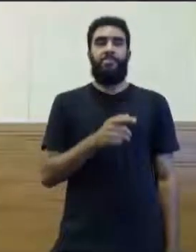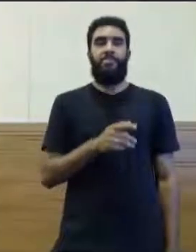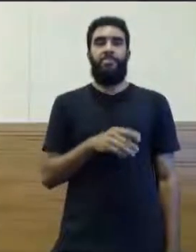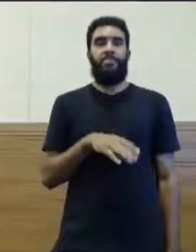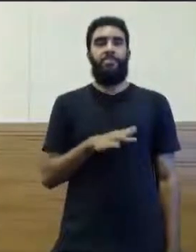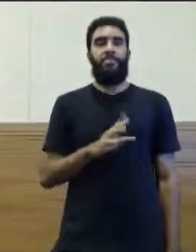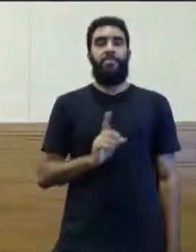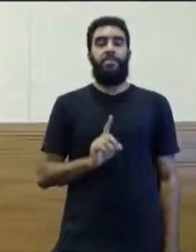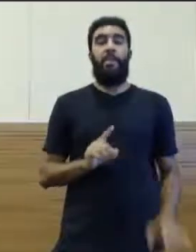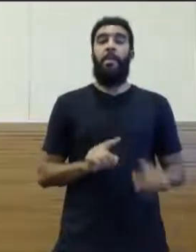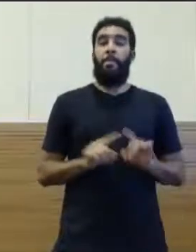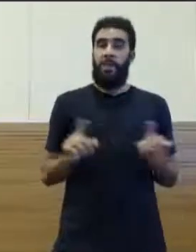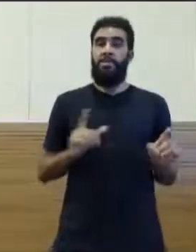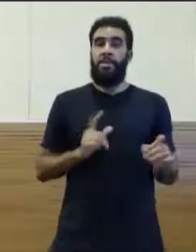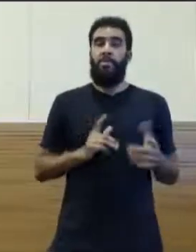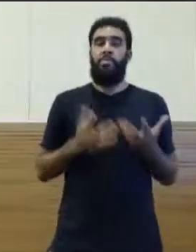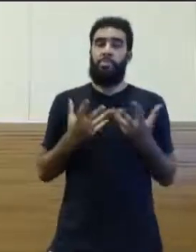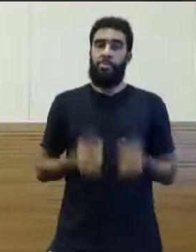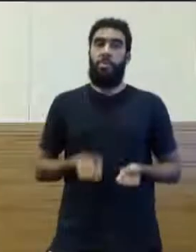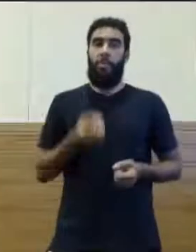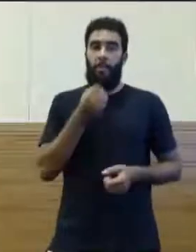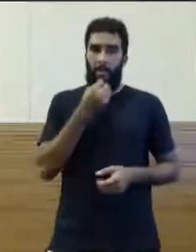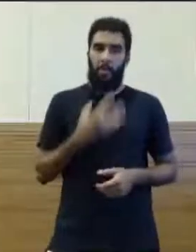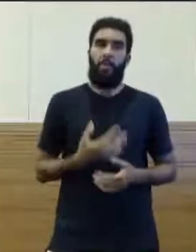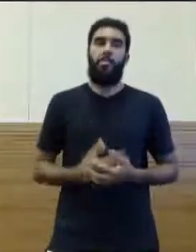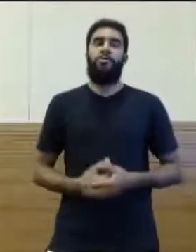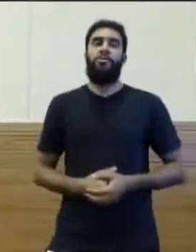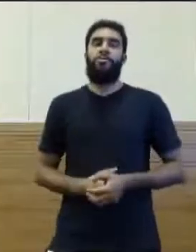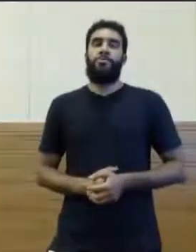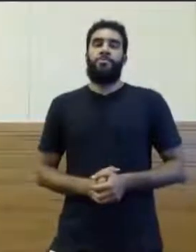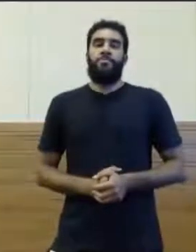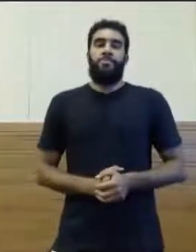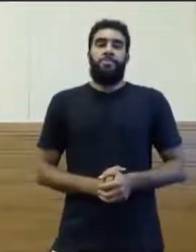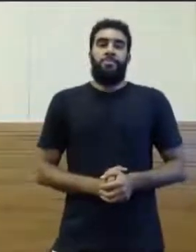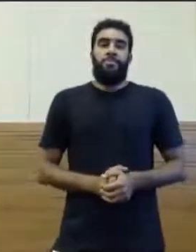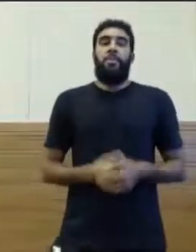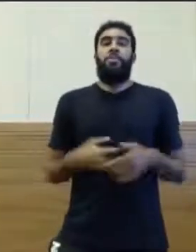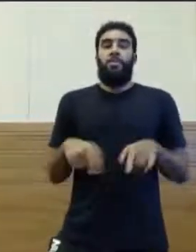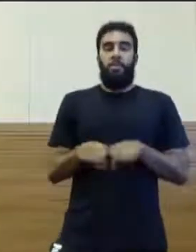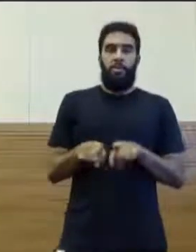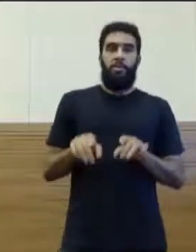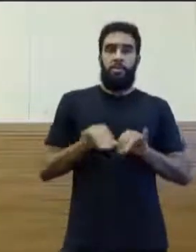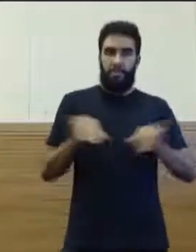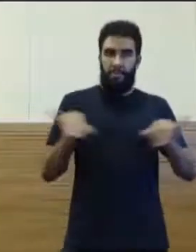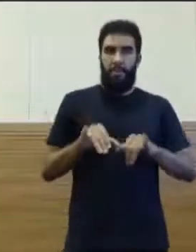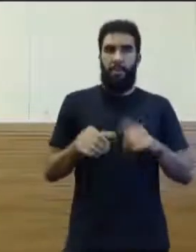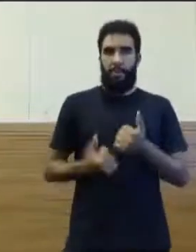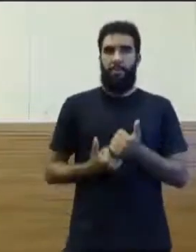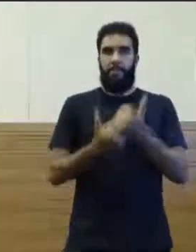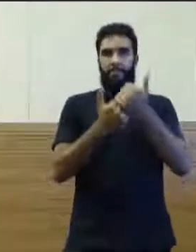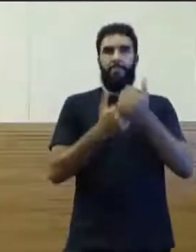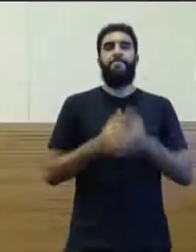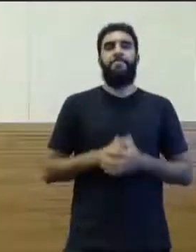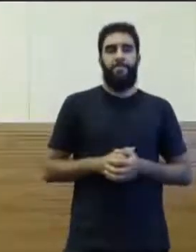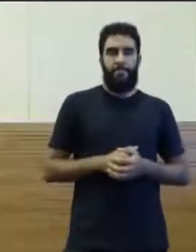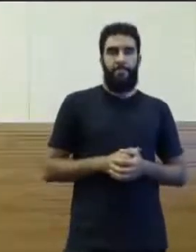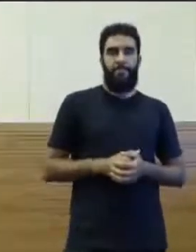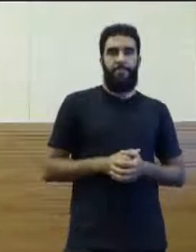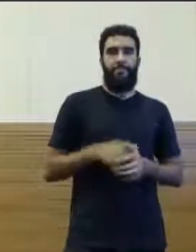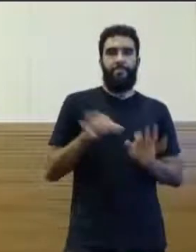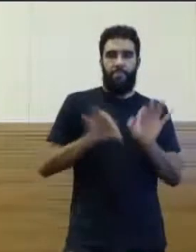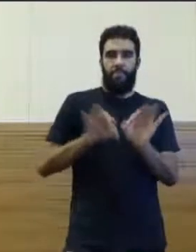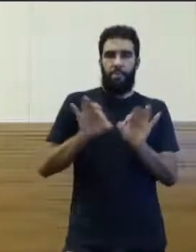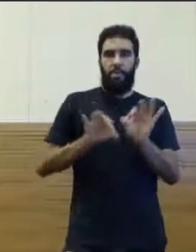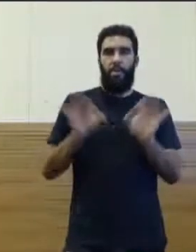have that anymore, but it had a good acceptance. And the publicity was also